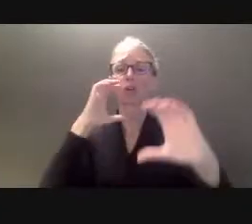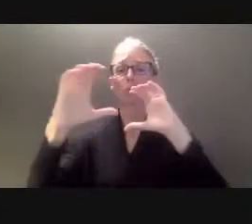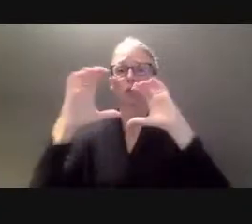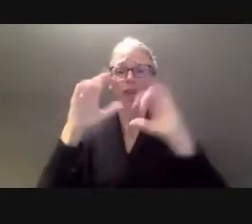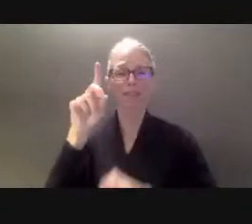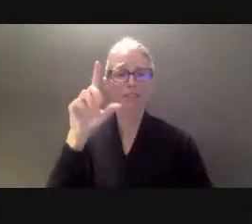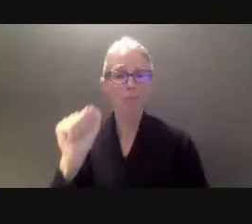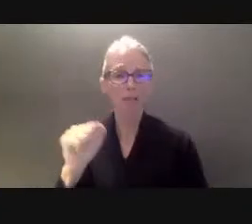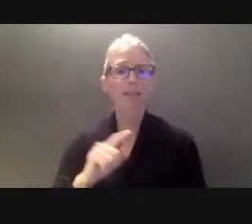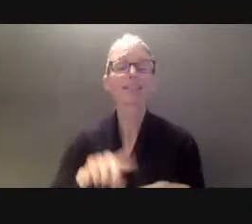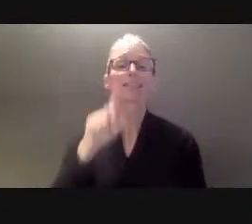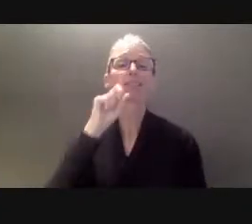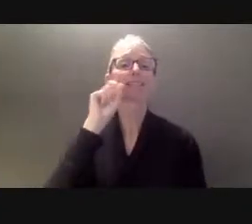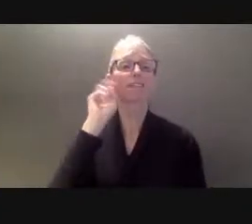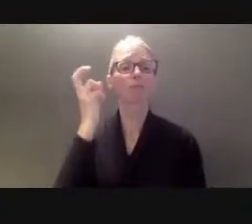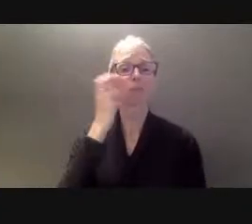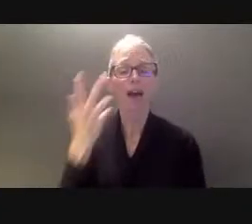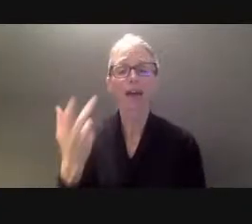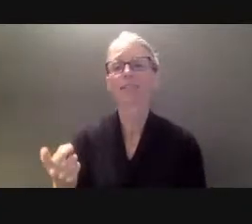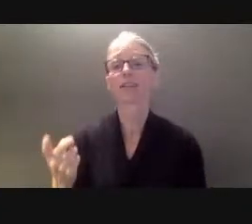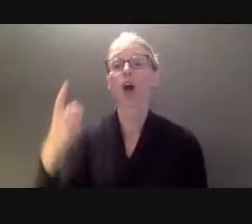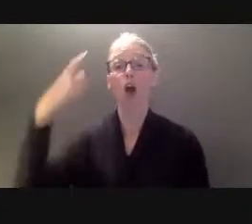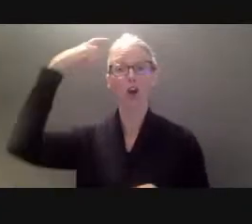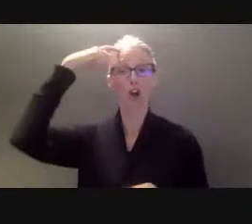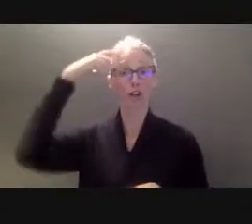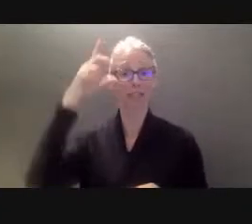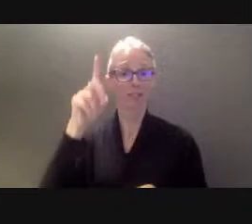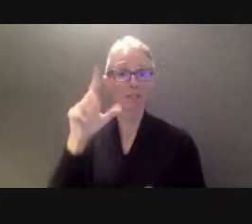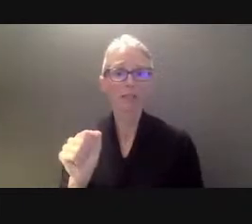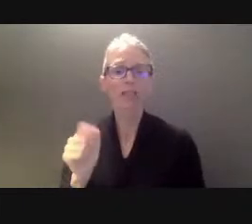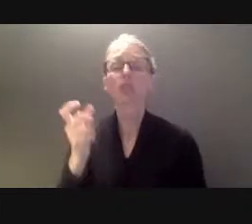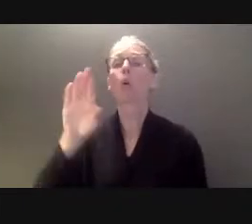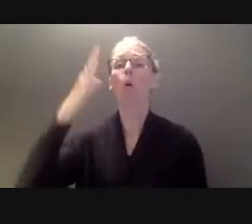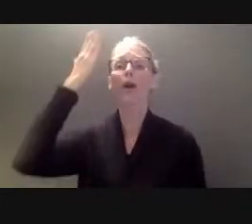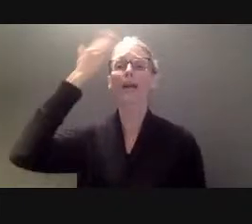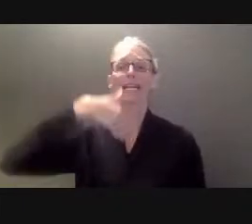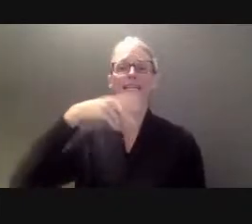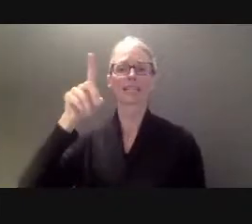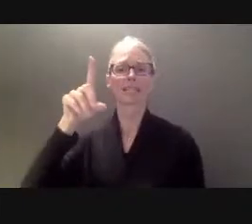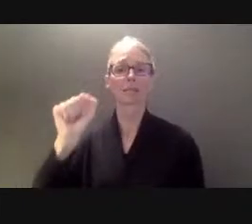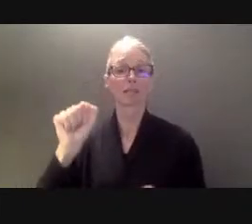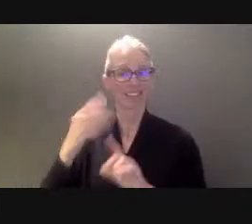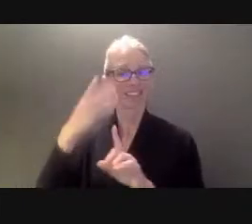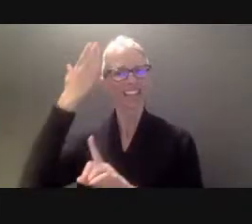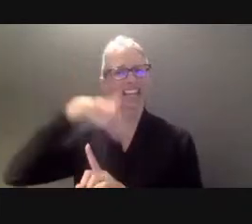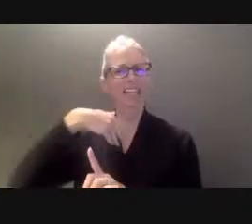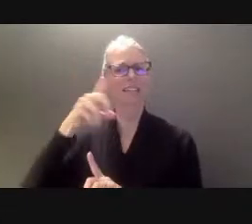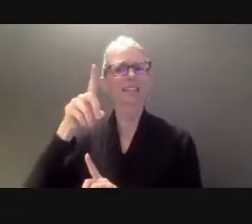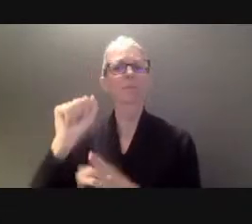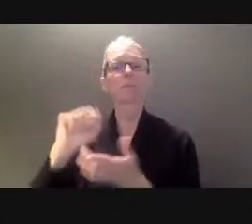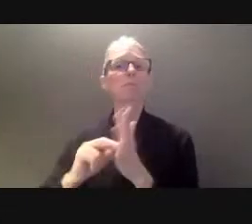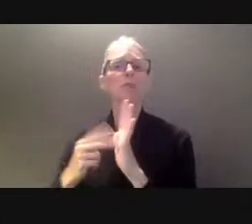of hidden disabilities might be people with immunological disorders or those with fatigue.